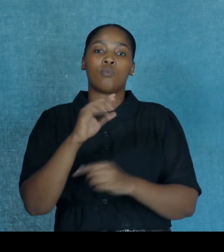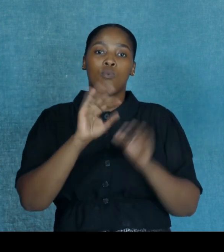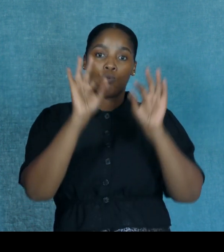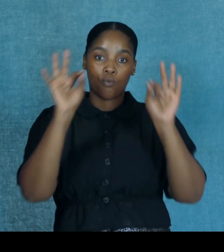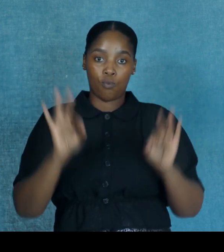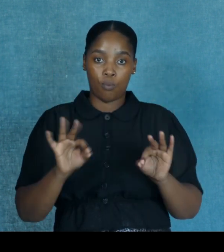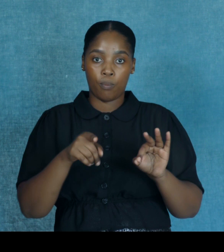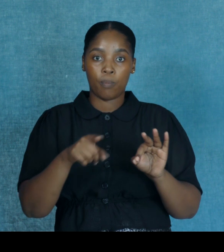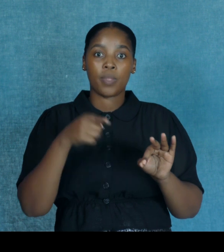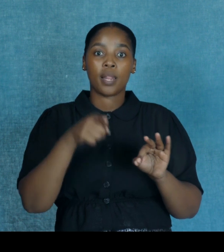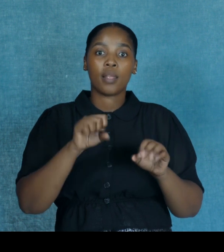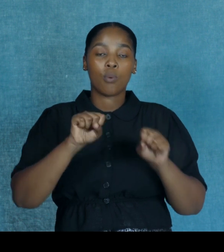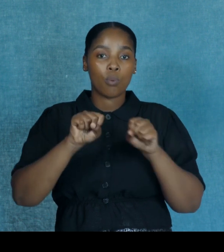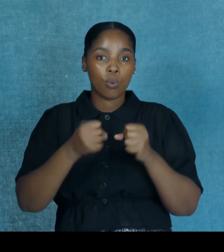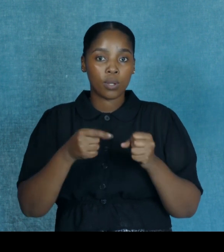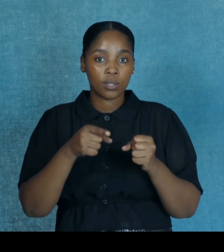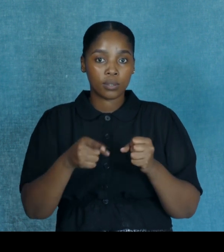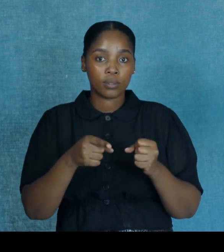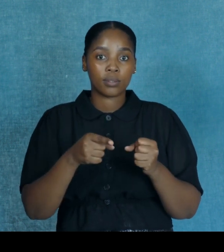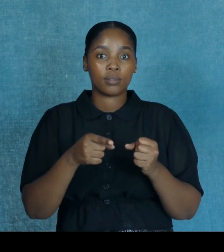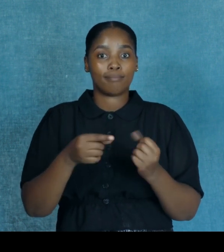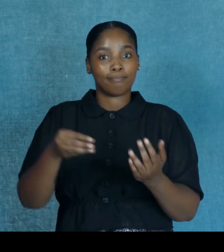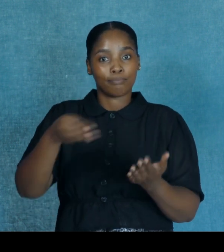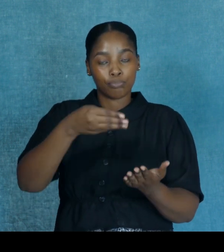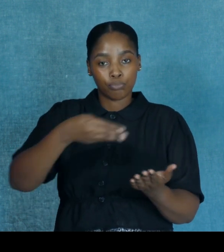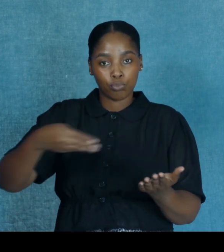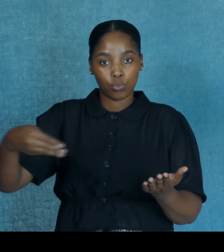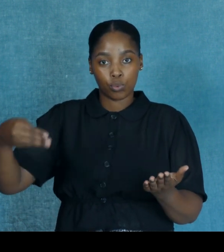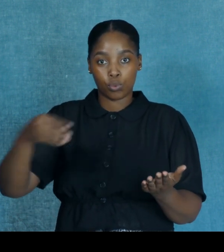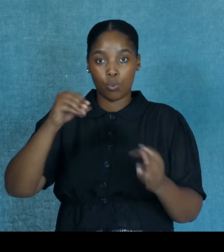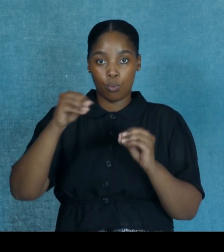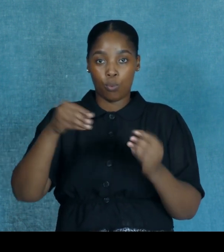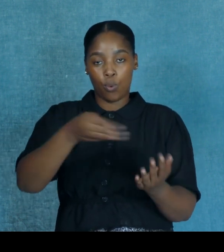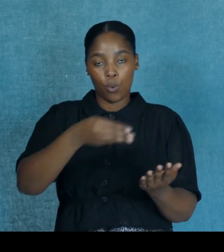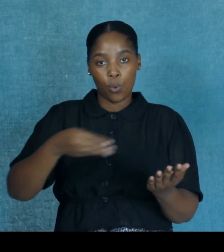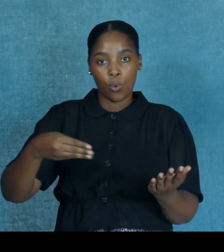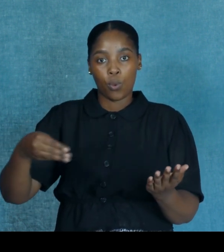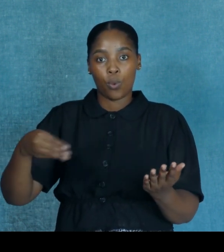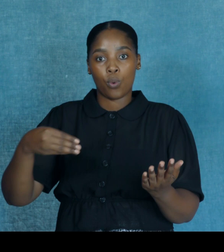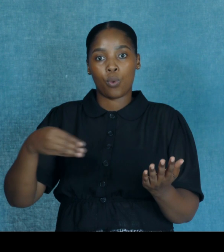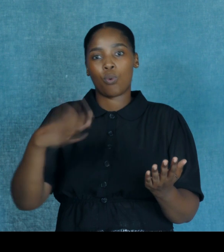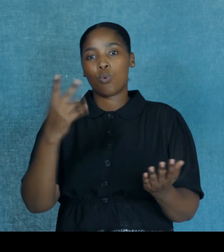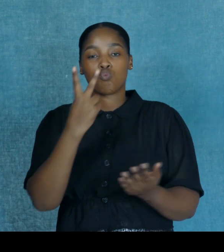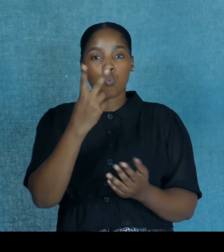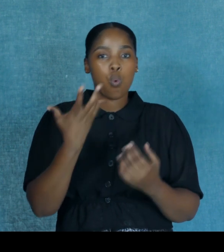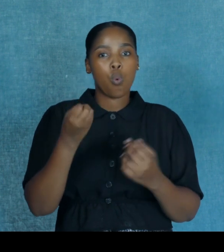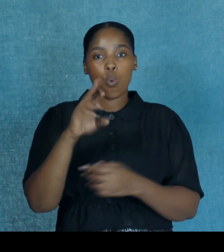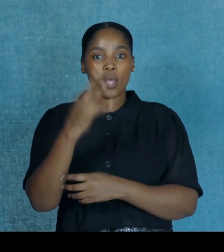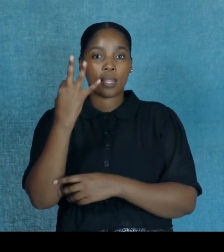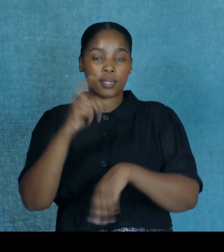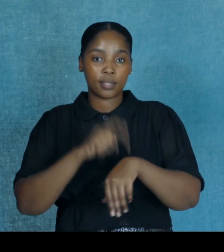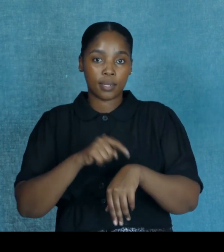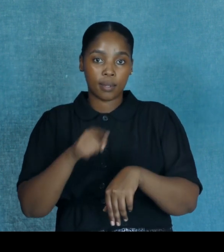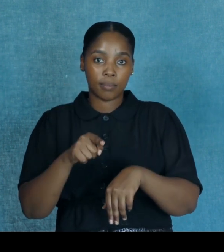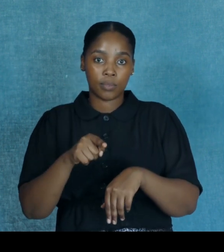We utilize an adhesive powder and sprinkle it on the back of the film about 2 or 3 times.